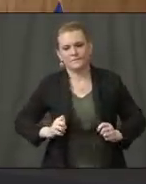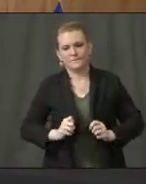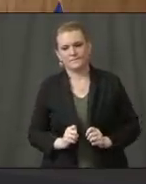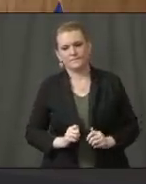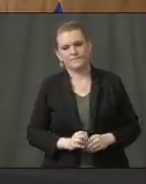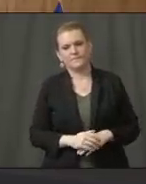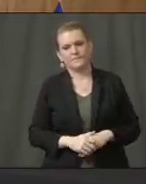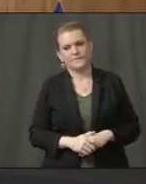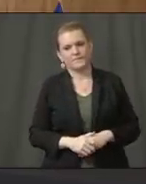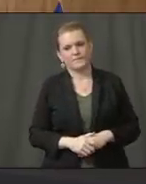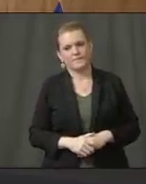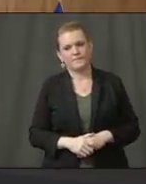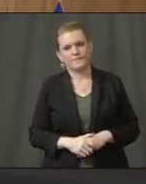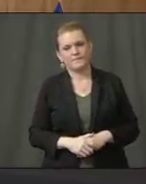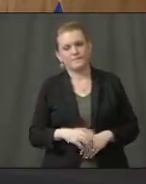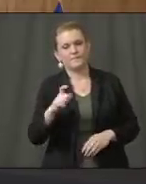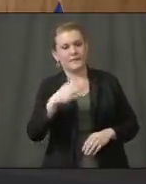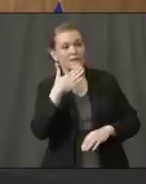Good afternoon.